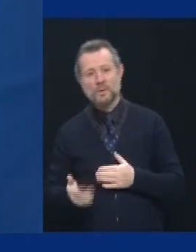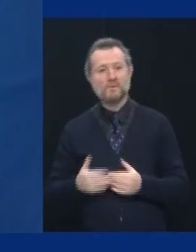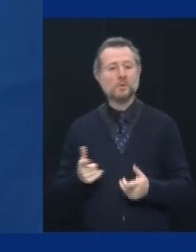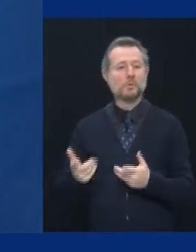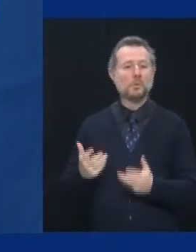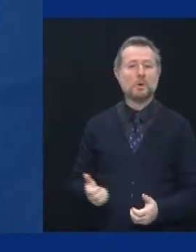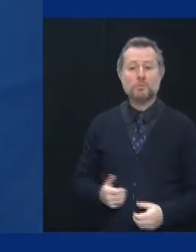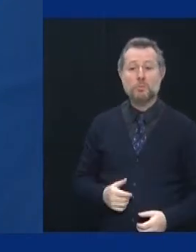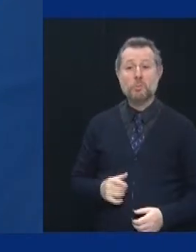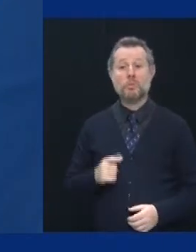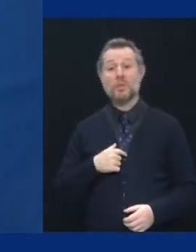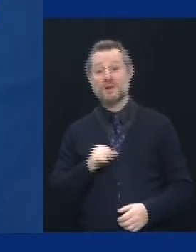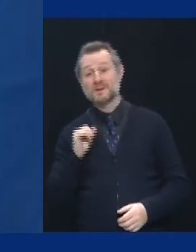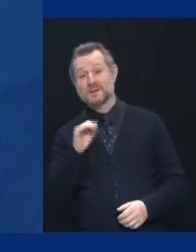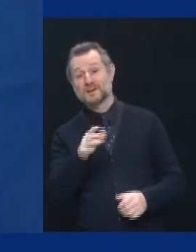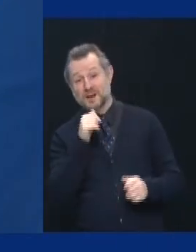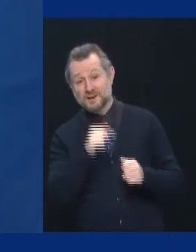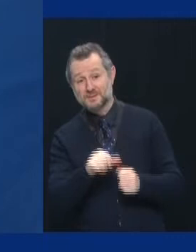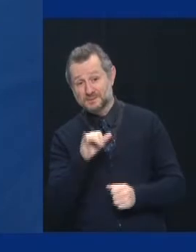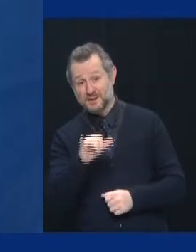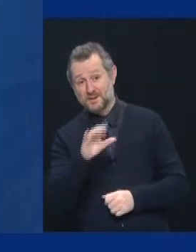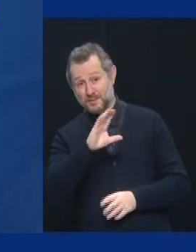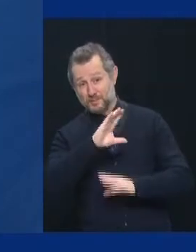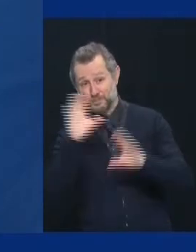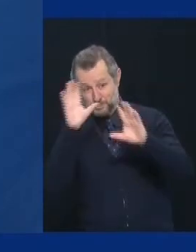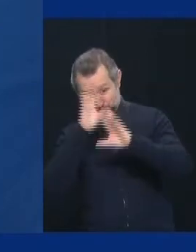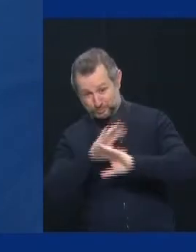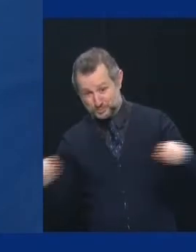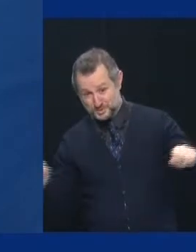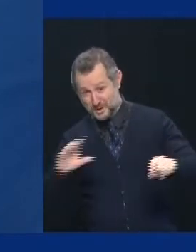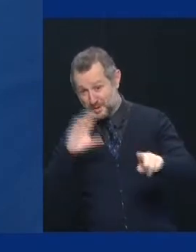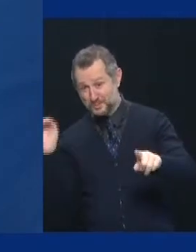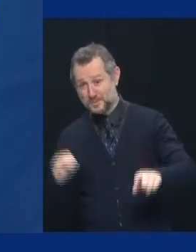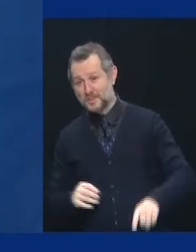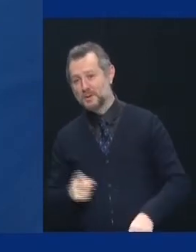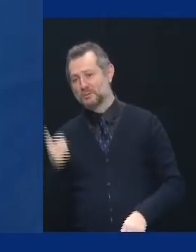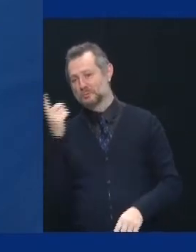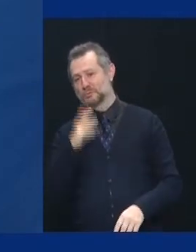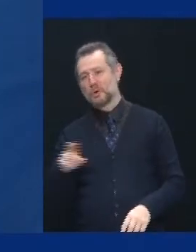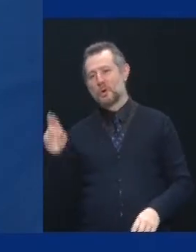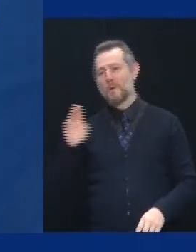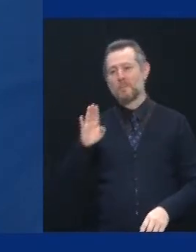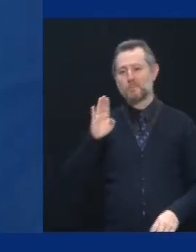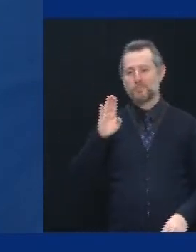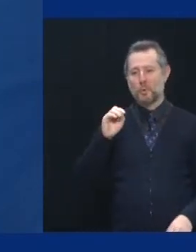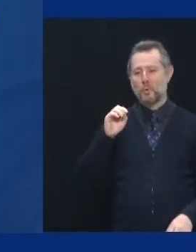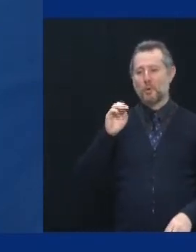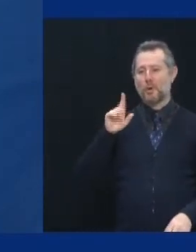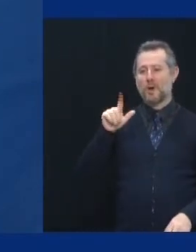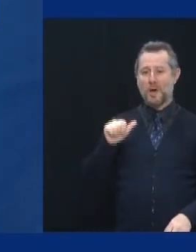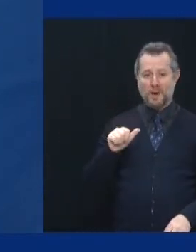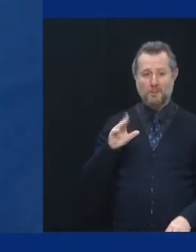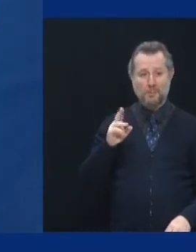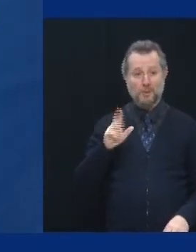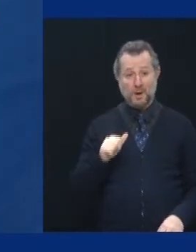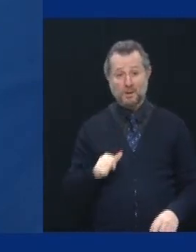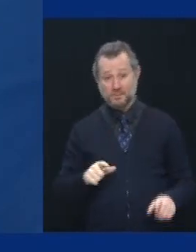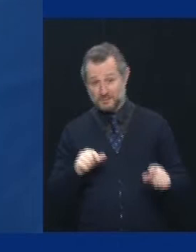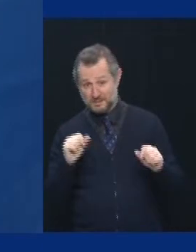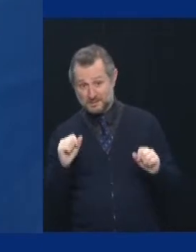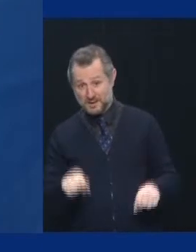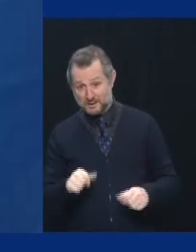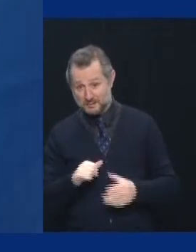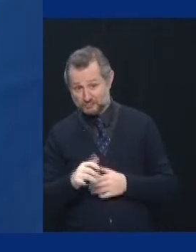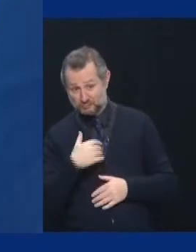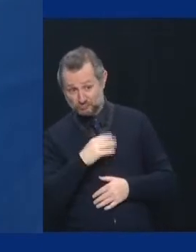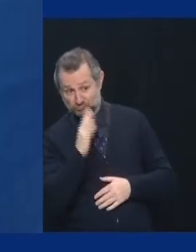the president and chairman, Mr. Bourla, Dr. Bourla, a letter asking if New York could buy directly